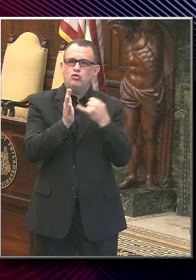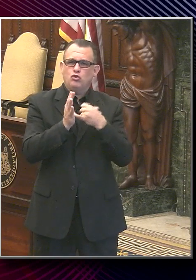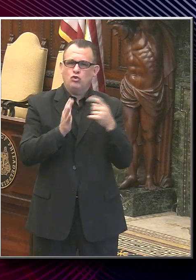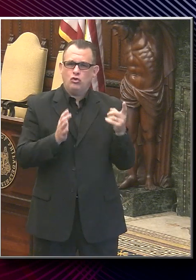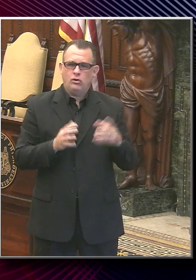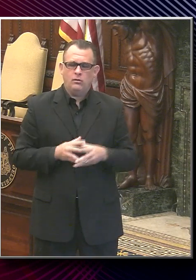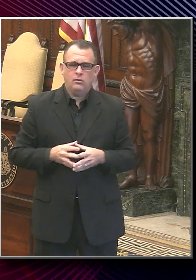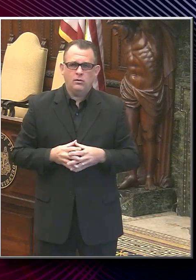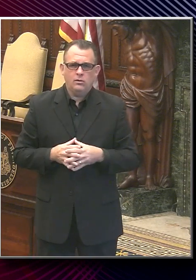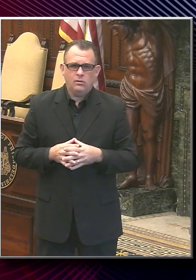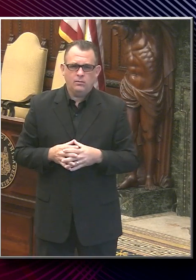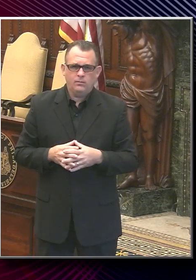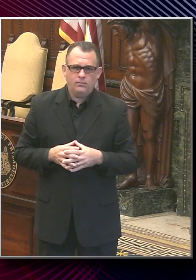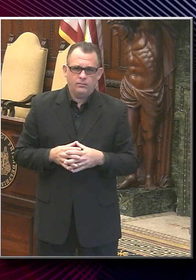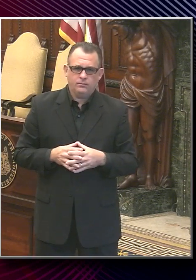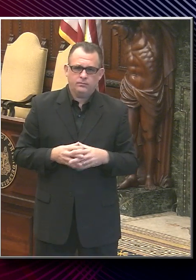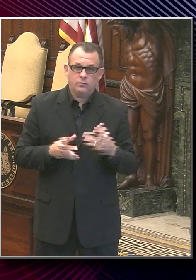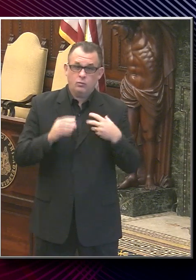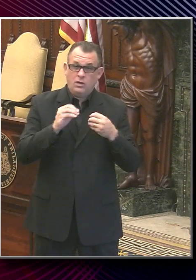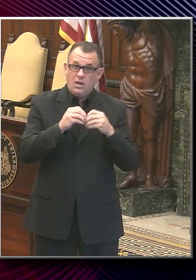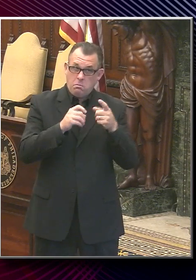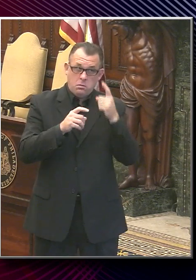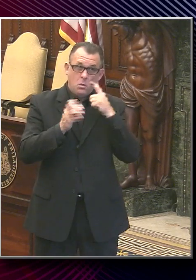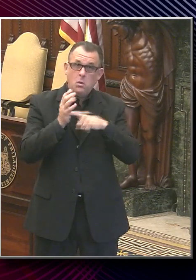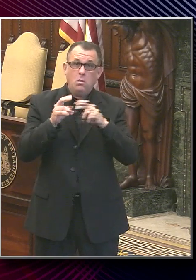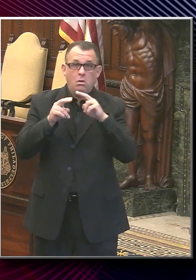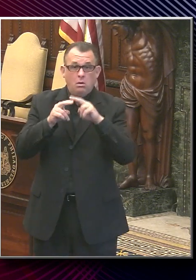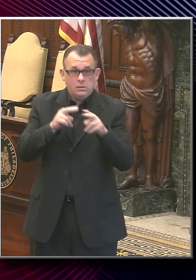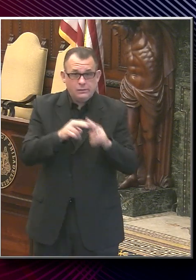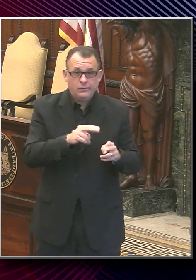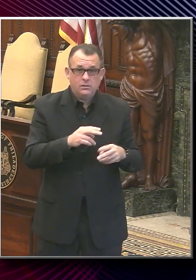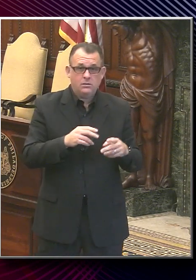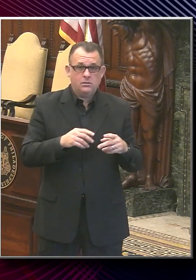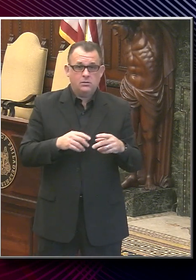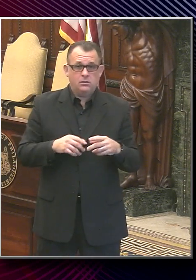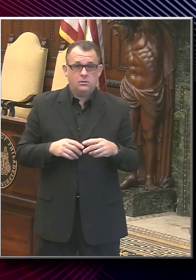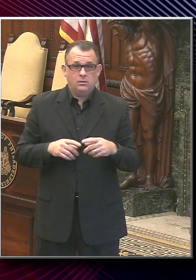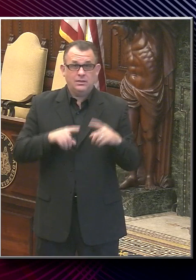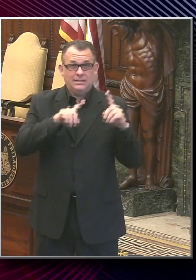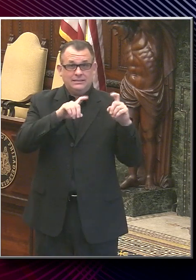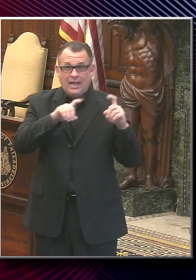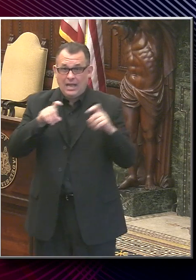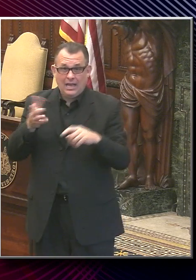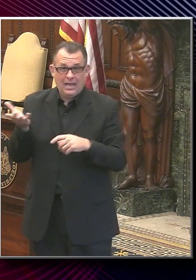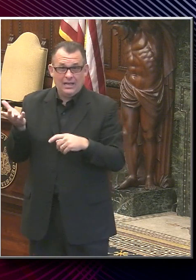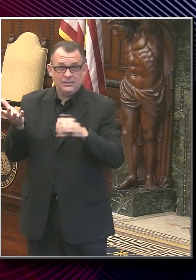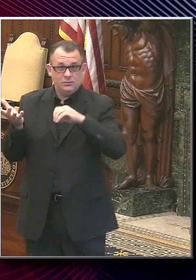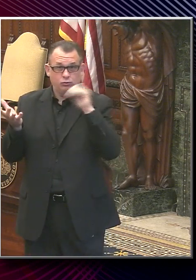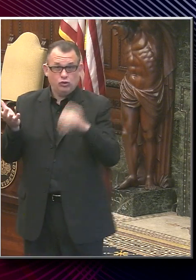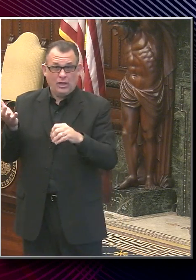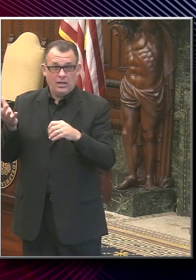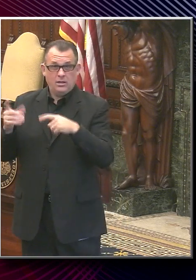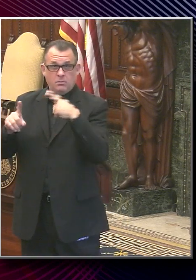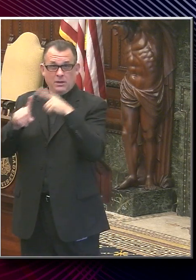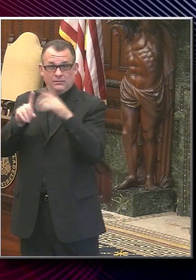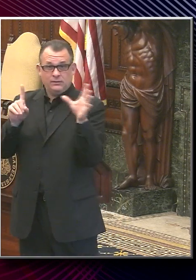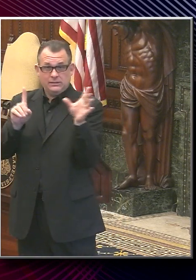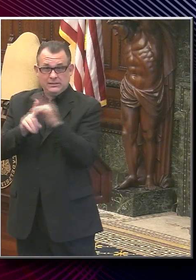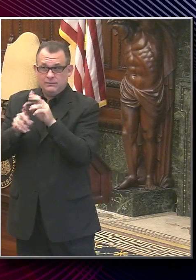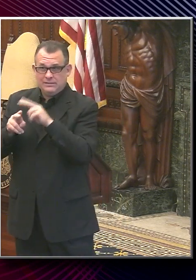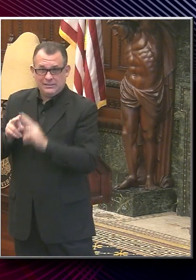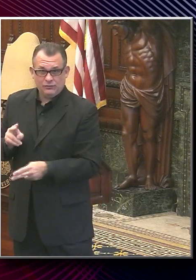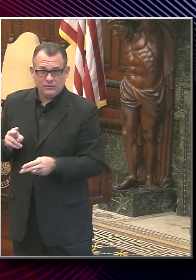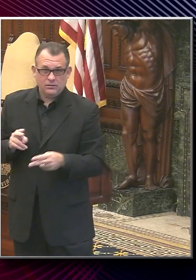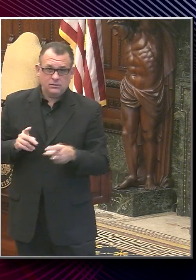the case counts decreasing and percent positive rate decreasing, does that make you optimistic for the possibility of having indoor dining in